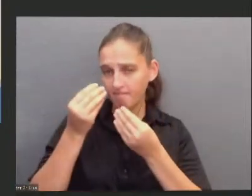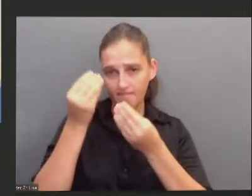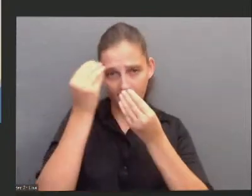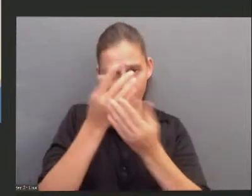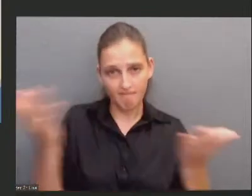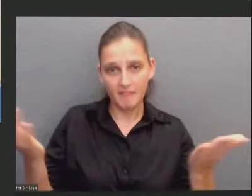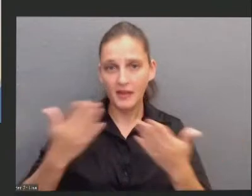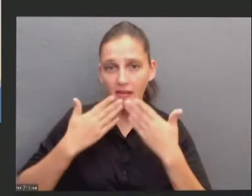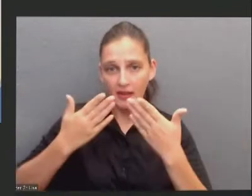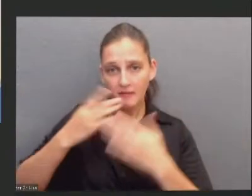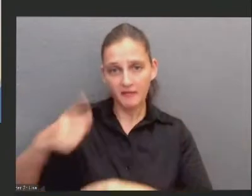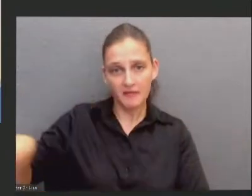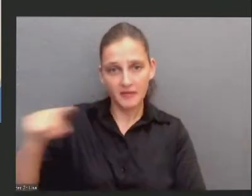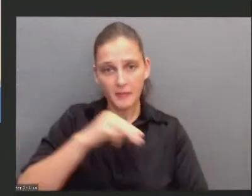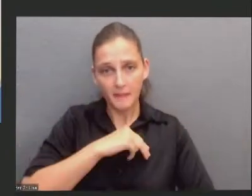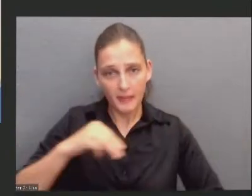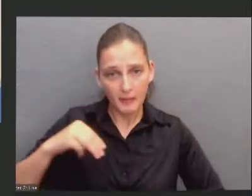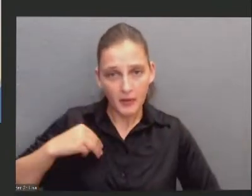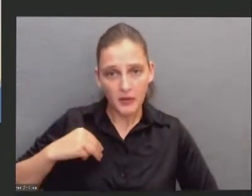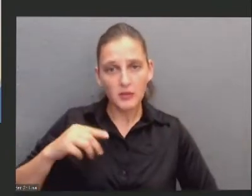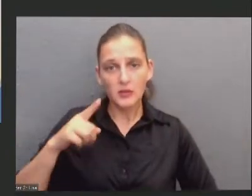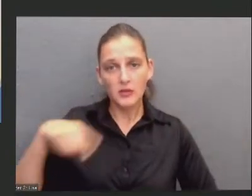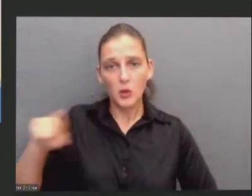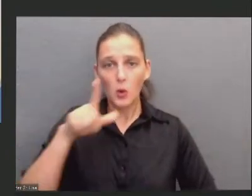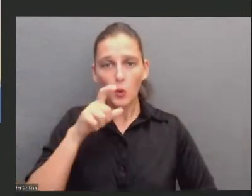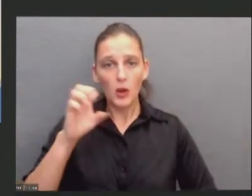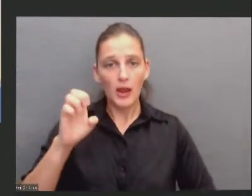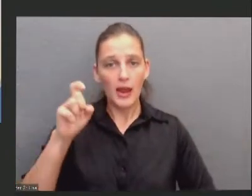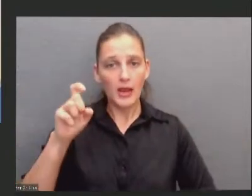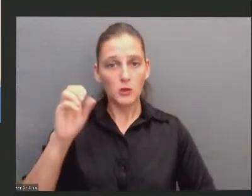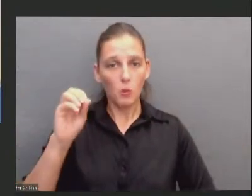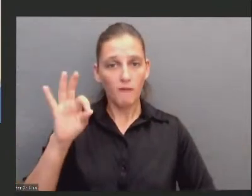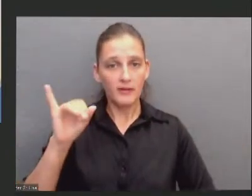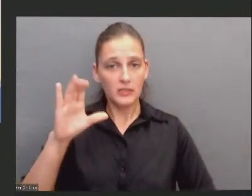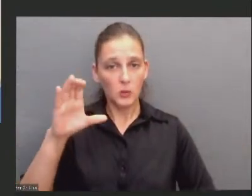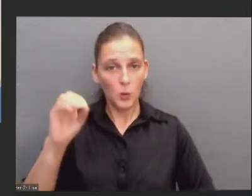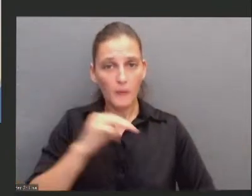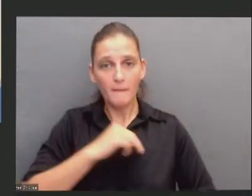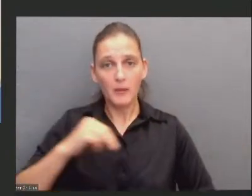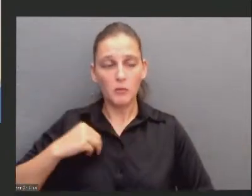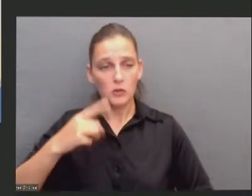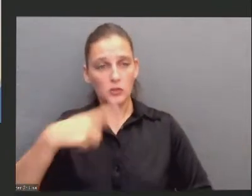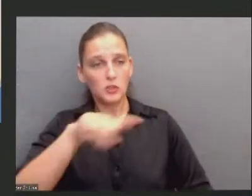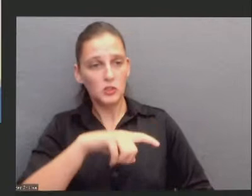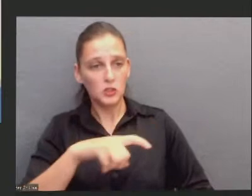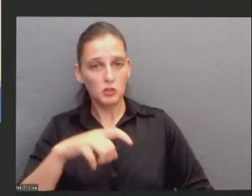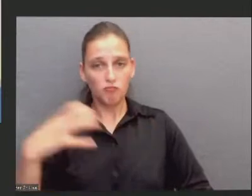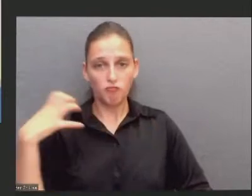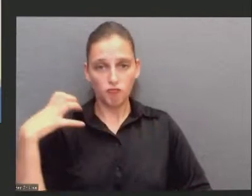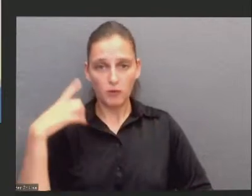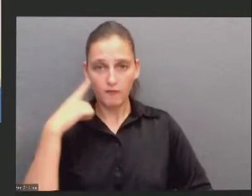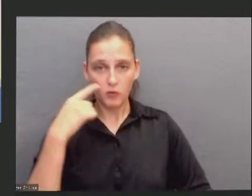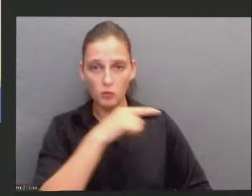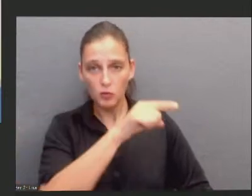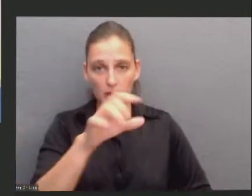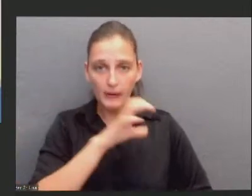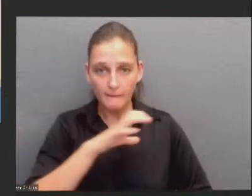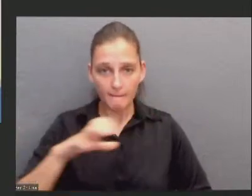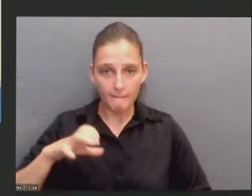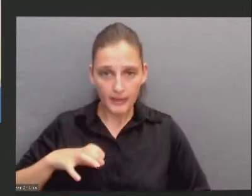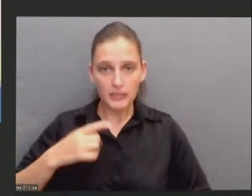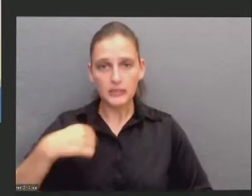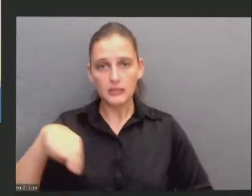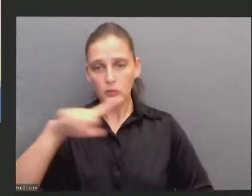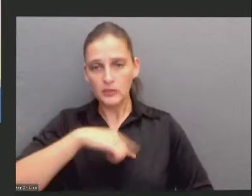which included all of our ex officio members, all of the chairs of all of the subcommittees that have been meeting since the beginning